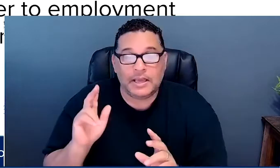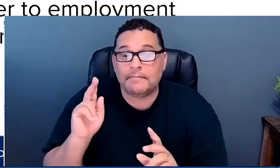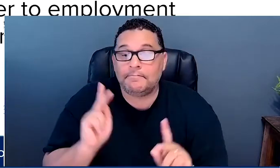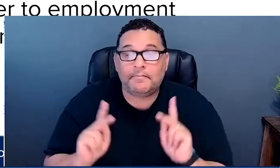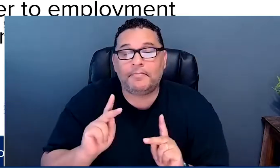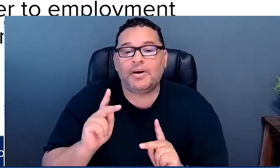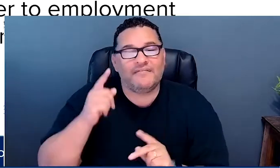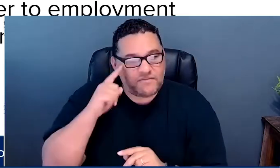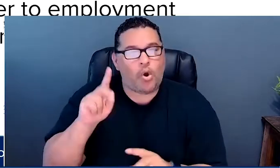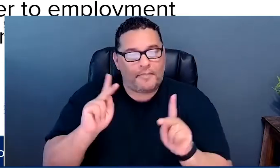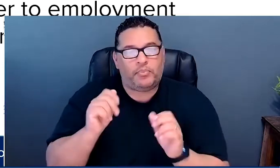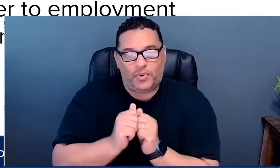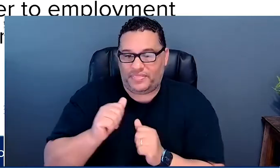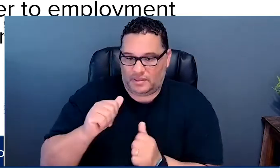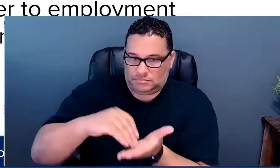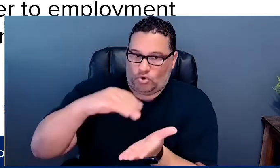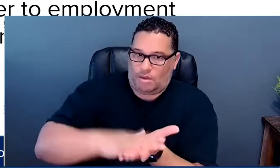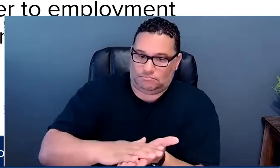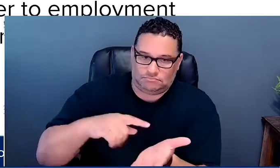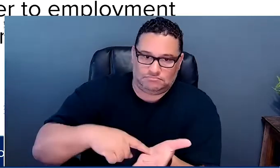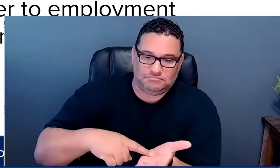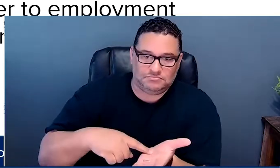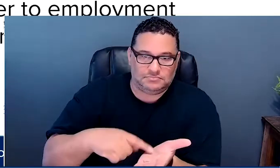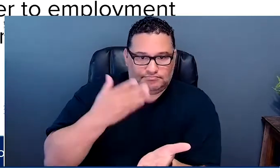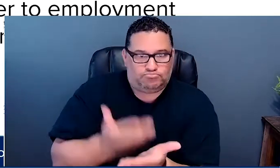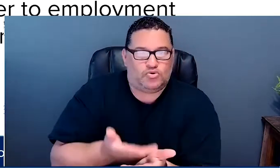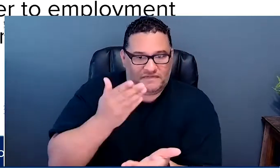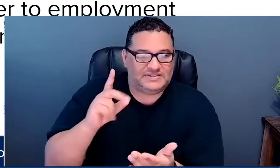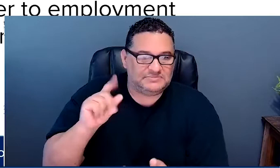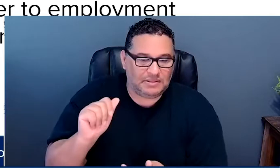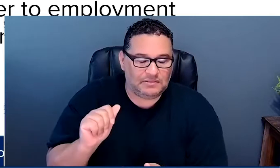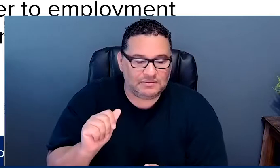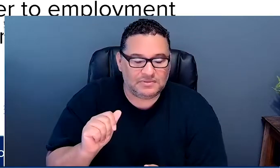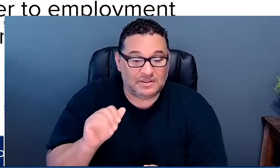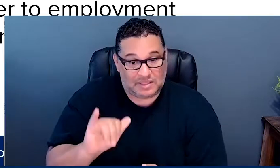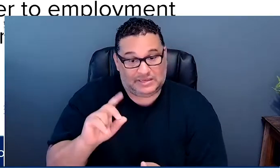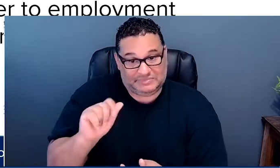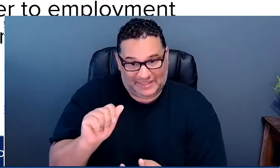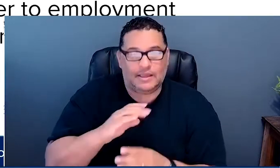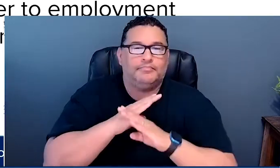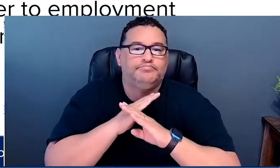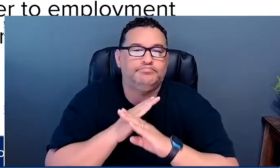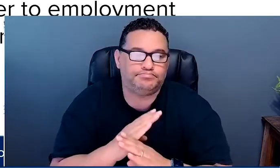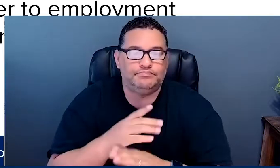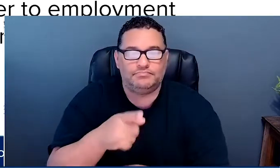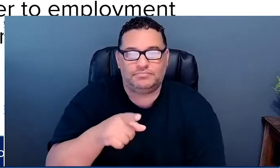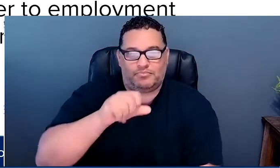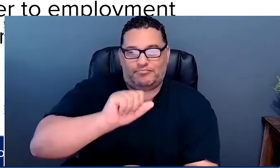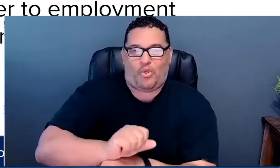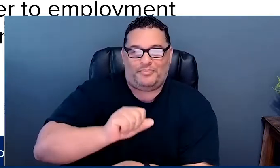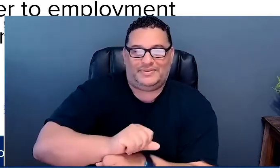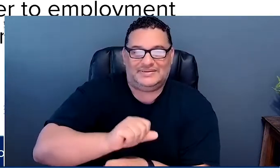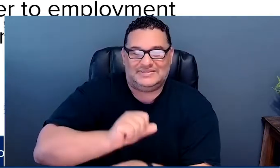documented disability that creates a barrier to employment. And